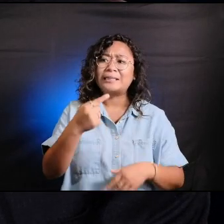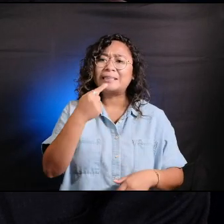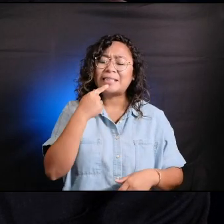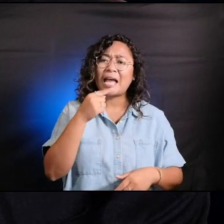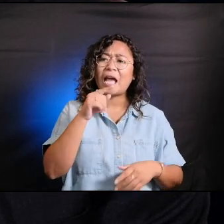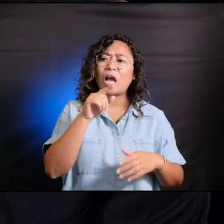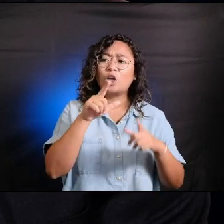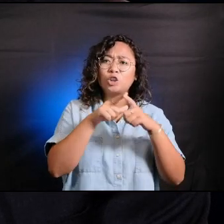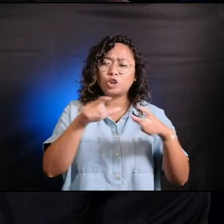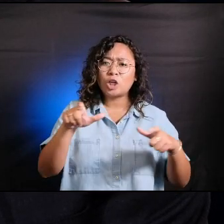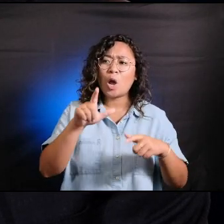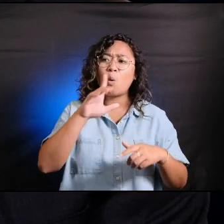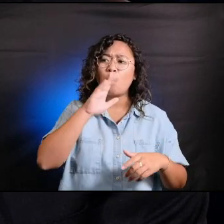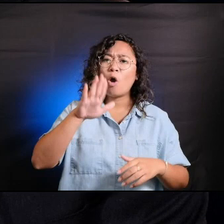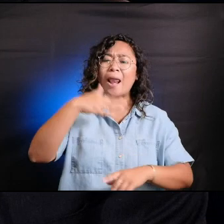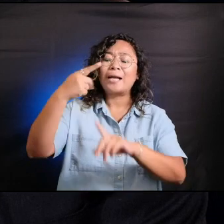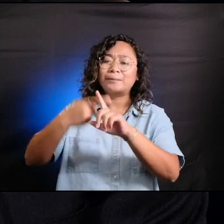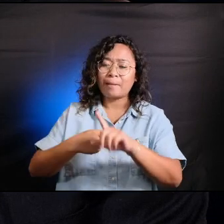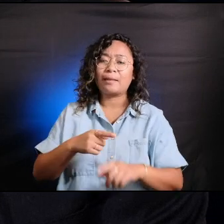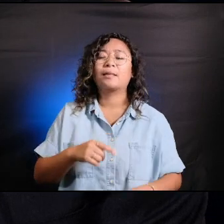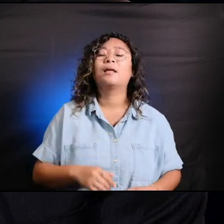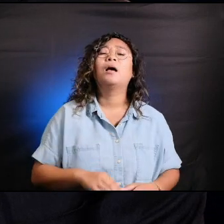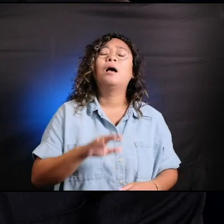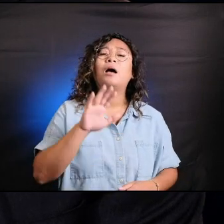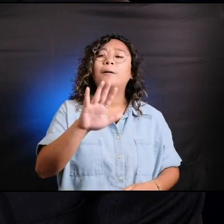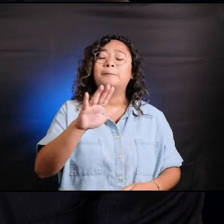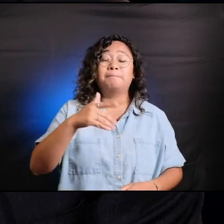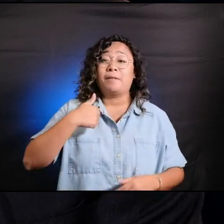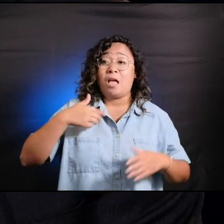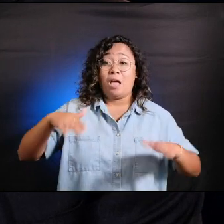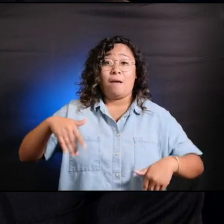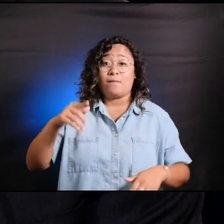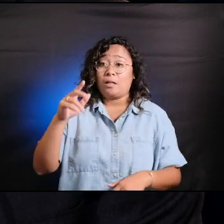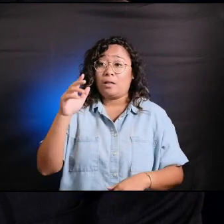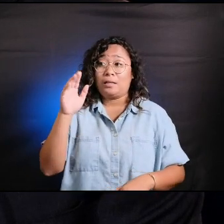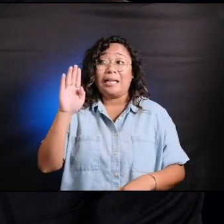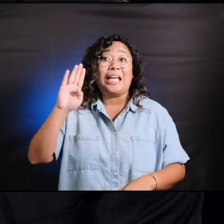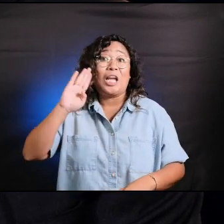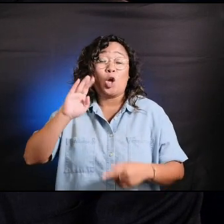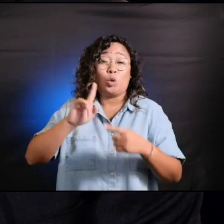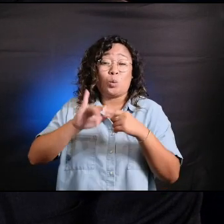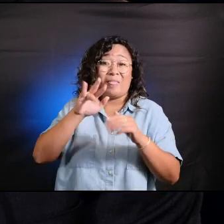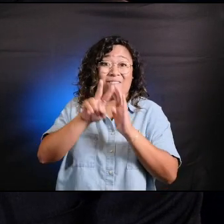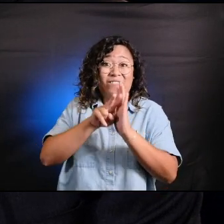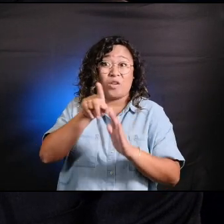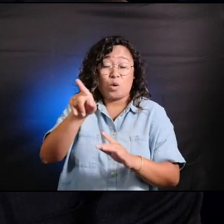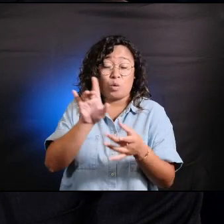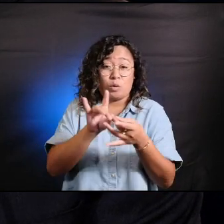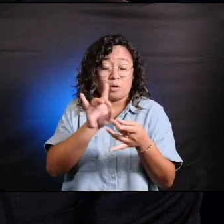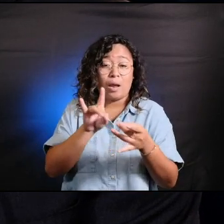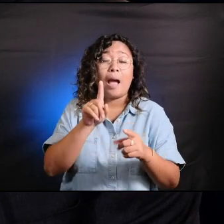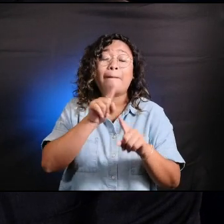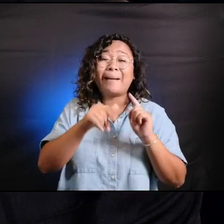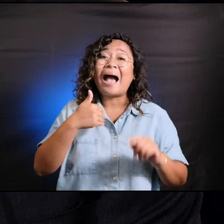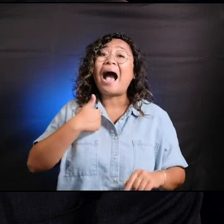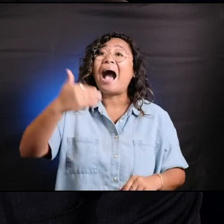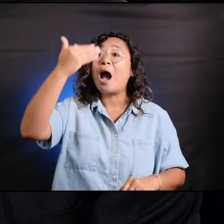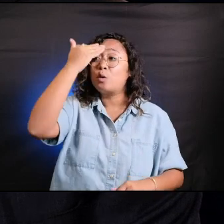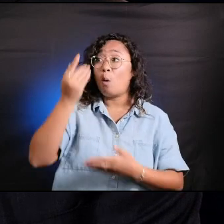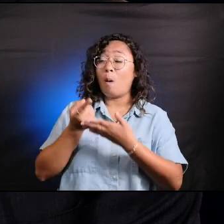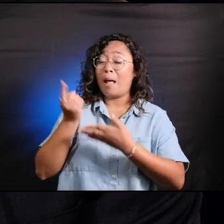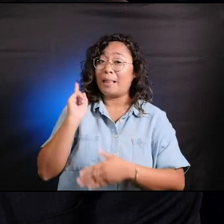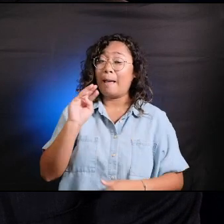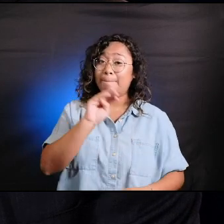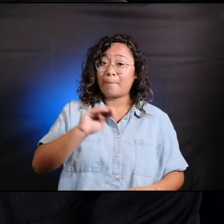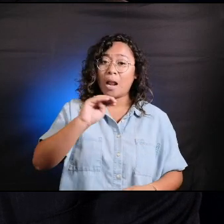checks will start to be delivered next month? Well, I haven't listened to the video that you're referencing, but I know I said last